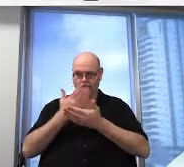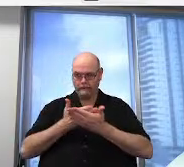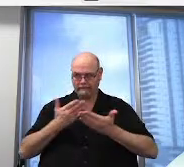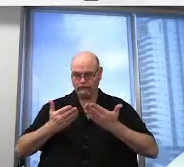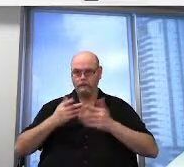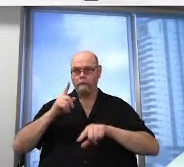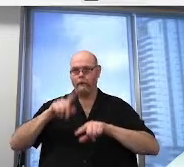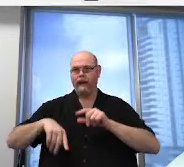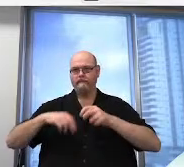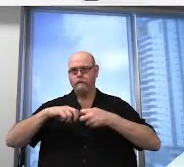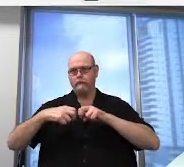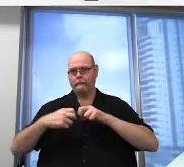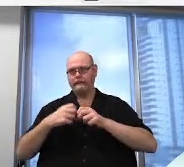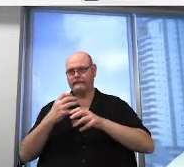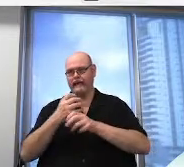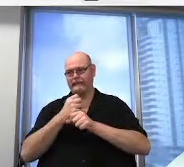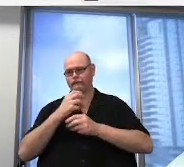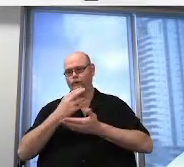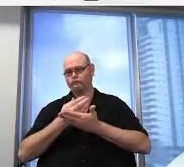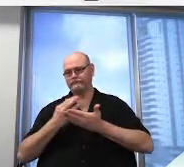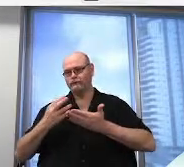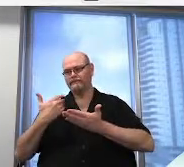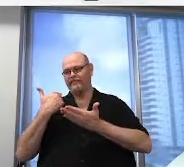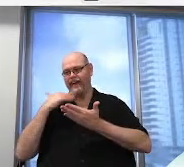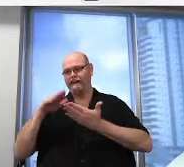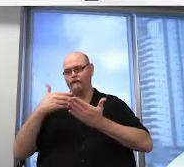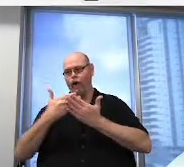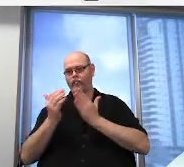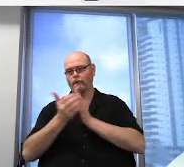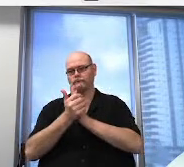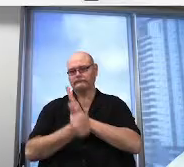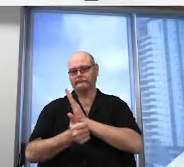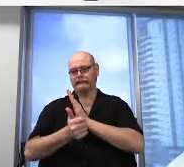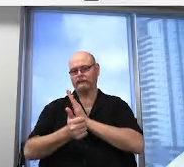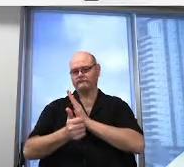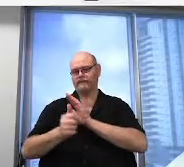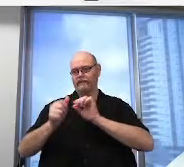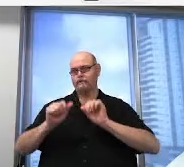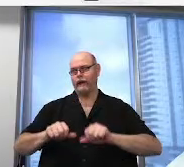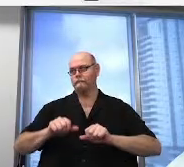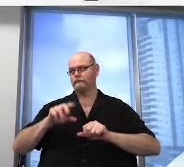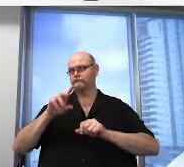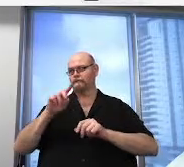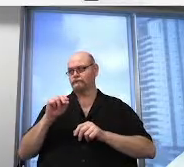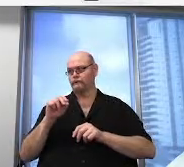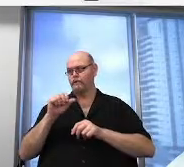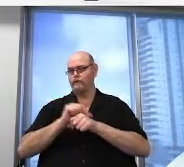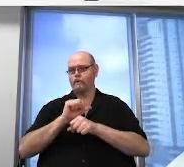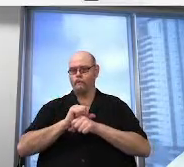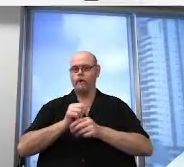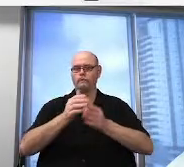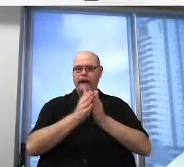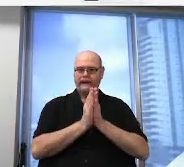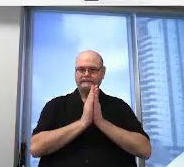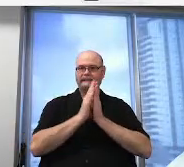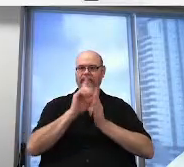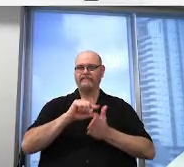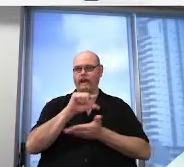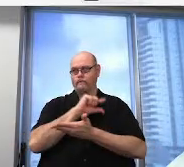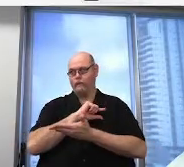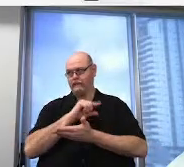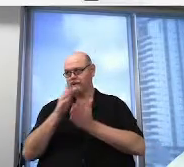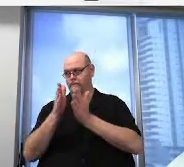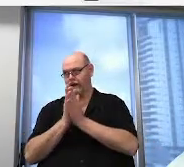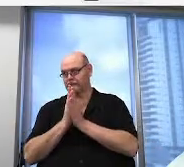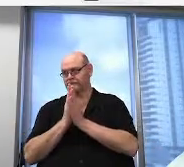the resources. We were having trouble getting the resources that had all of the skills to be able to do the work we were asking to do at the quality